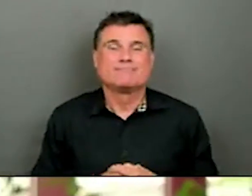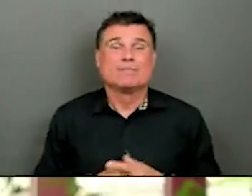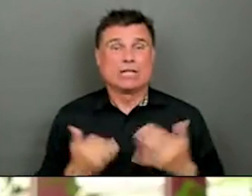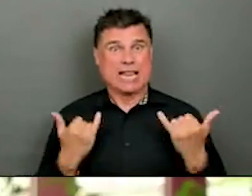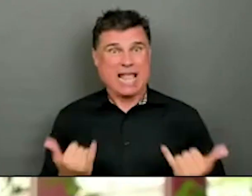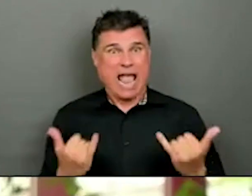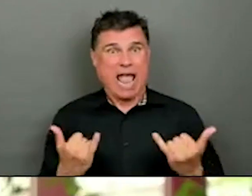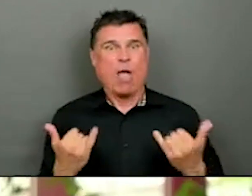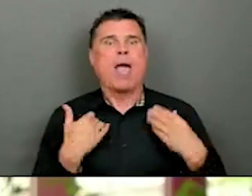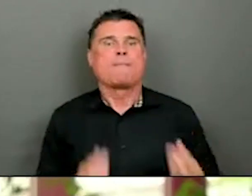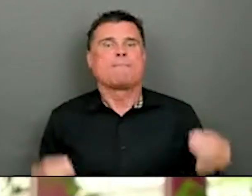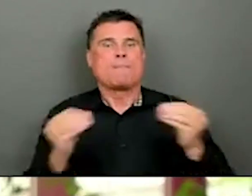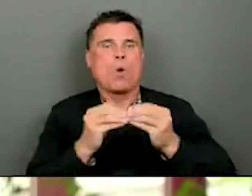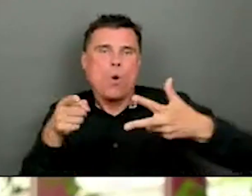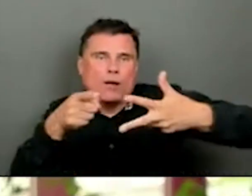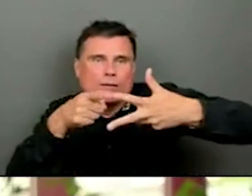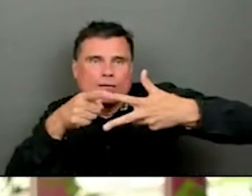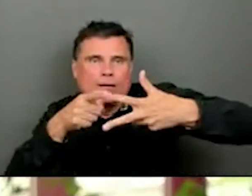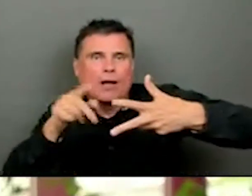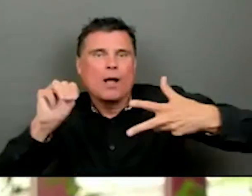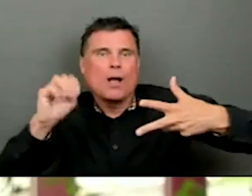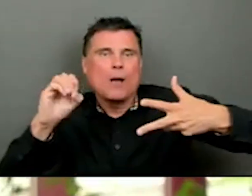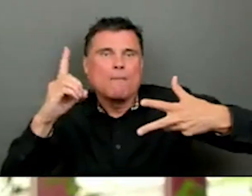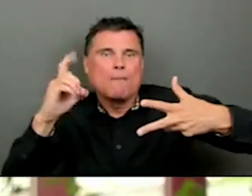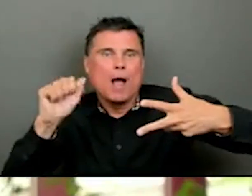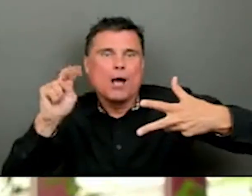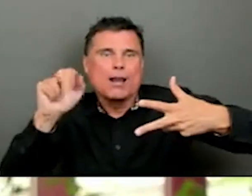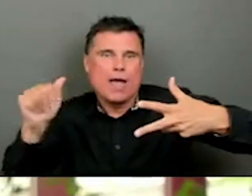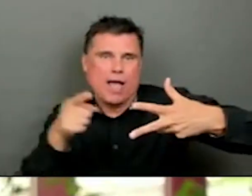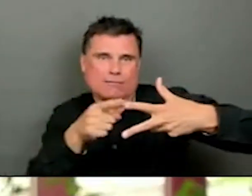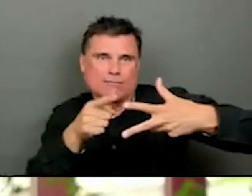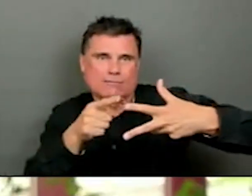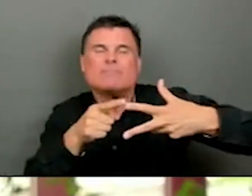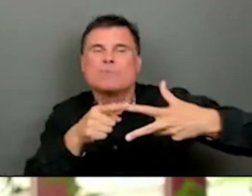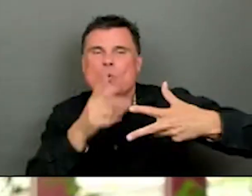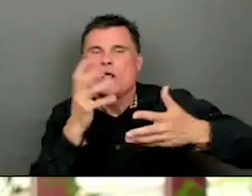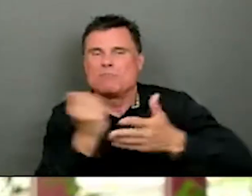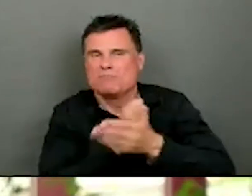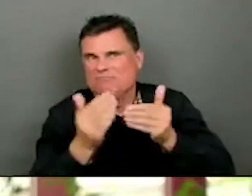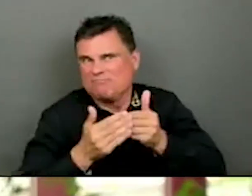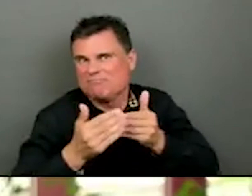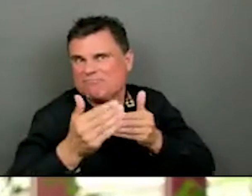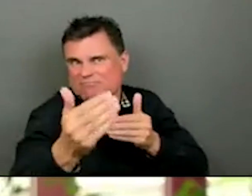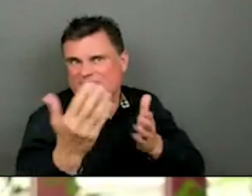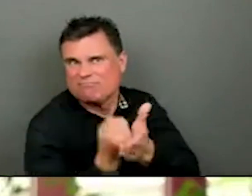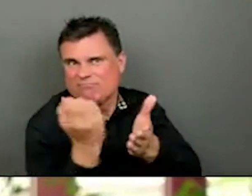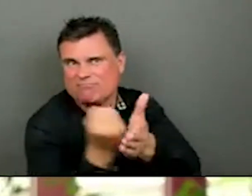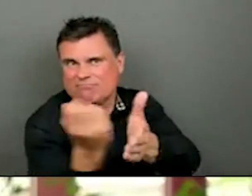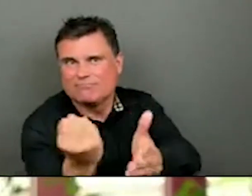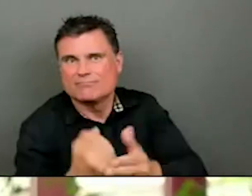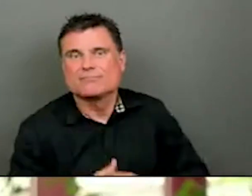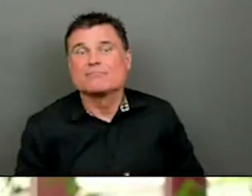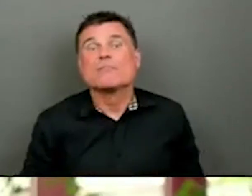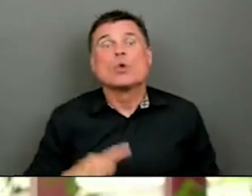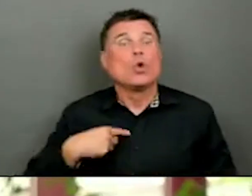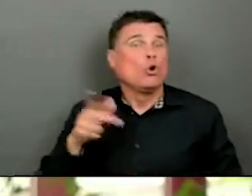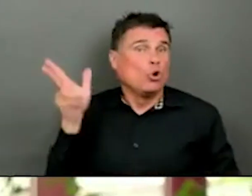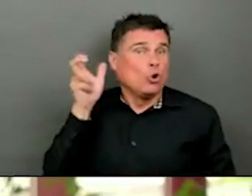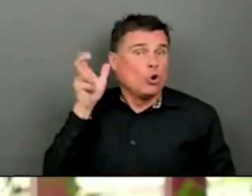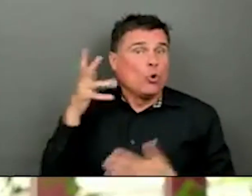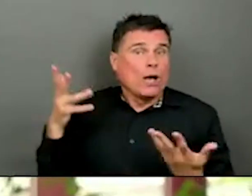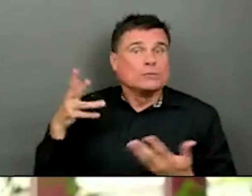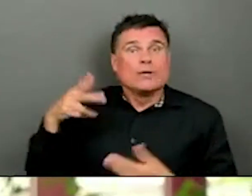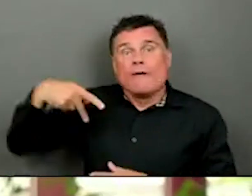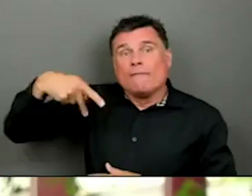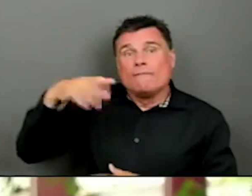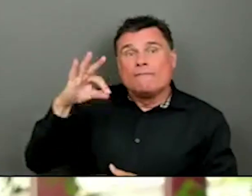have quite a lot of right now and will have in the next few weeks. And we've received word that there may be some decrease in the Pfizer shipments that we're